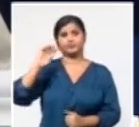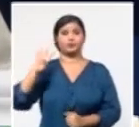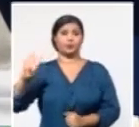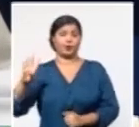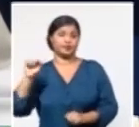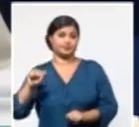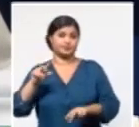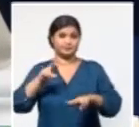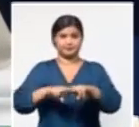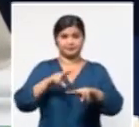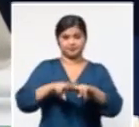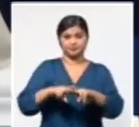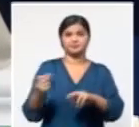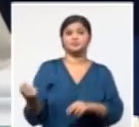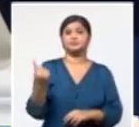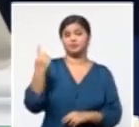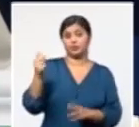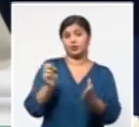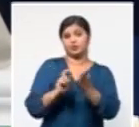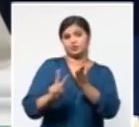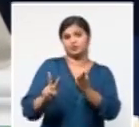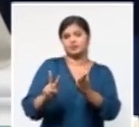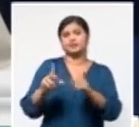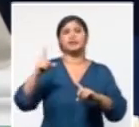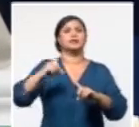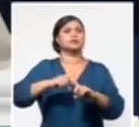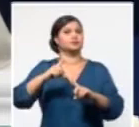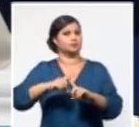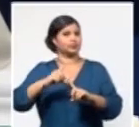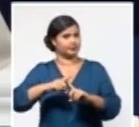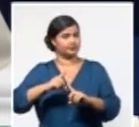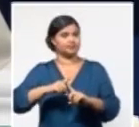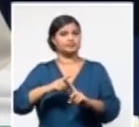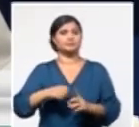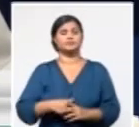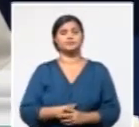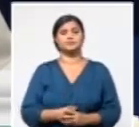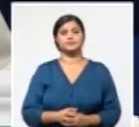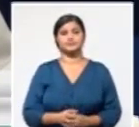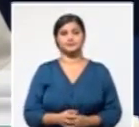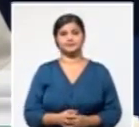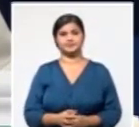4 from Havana and 1 from Las Tunas province.